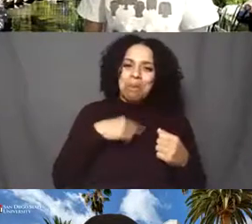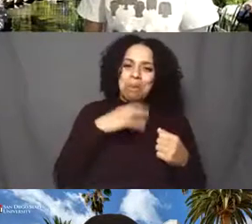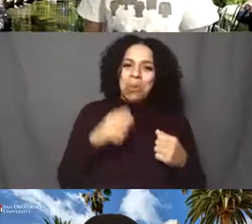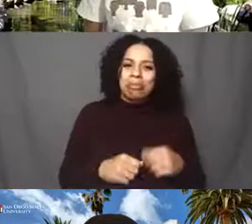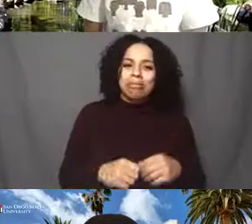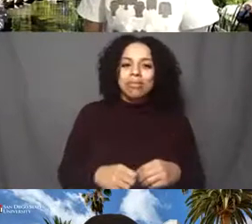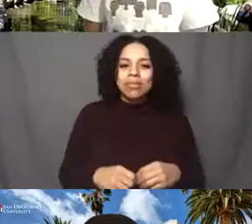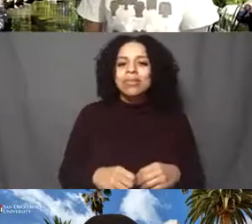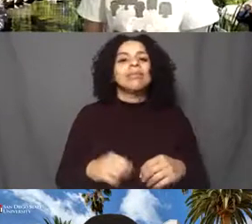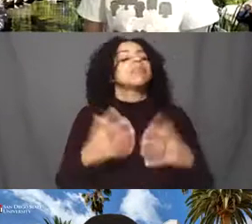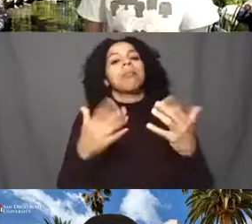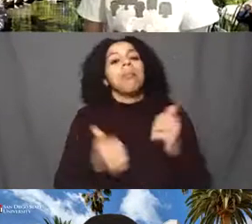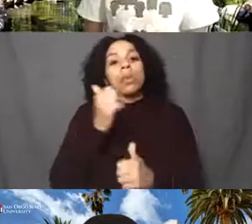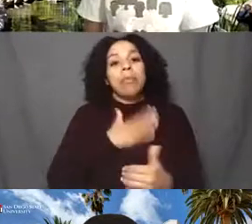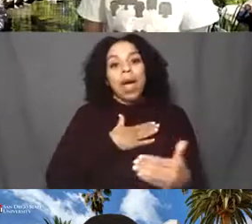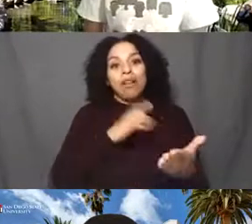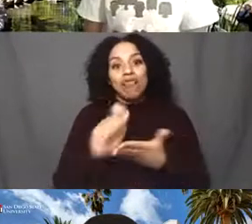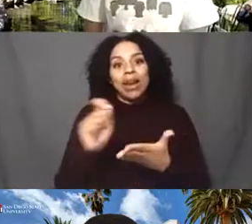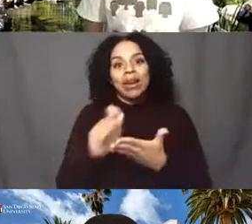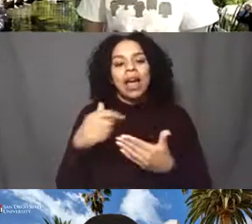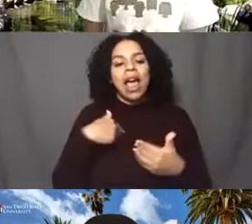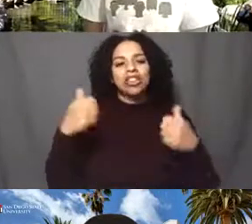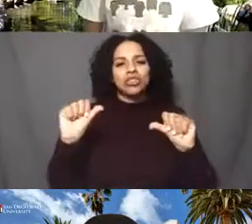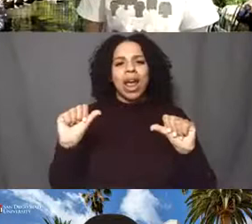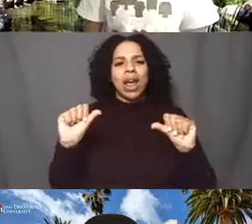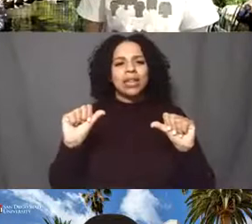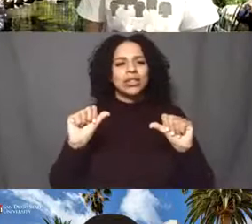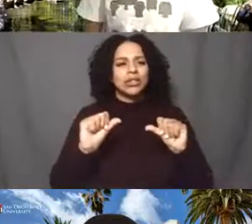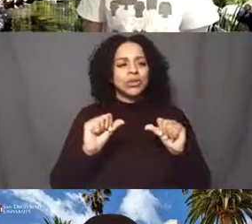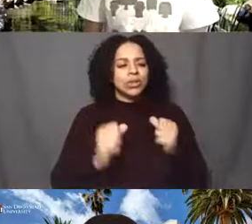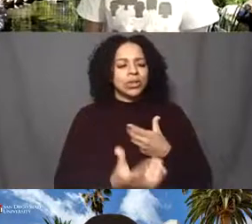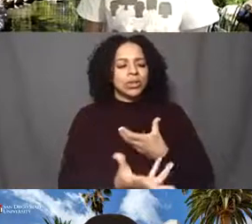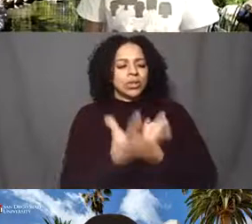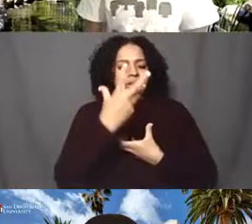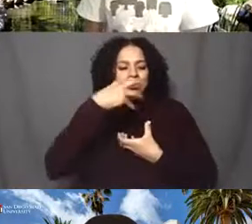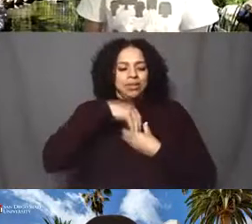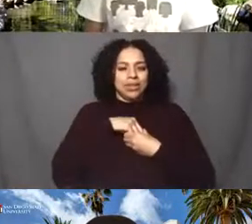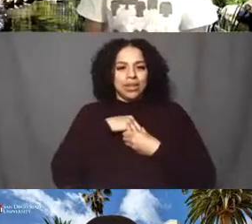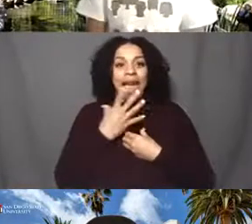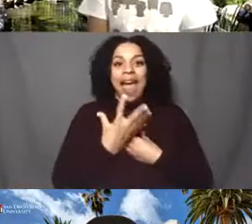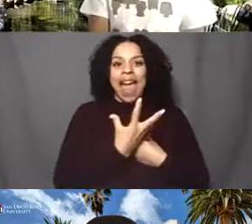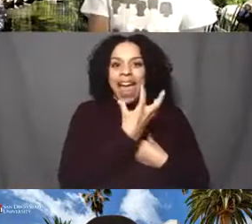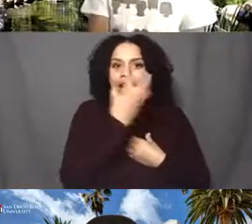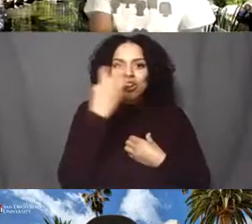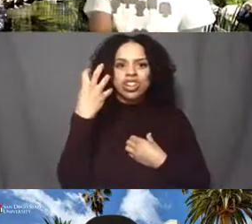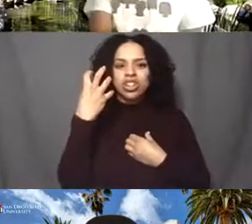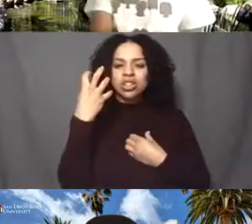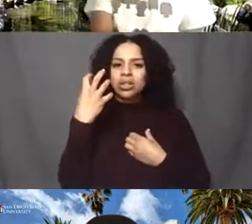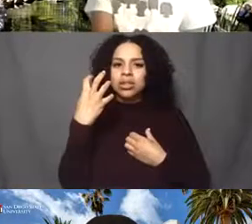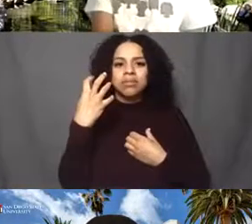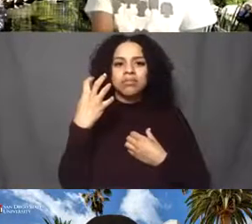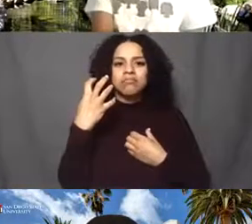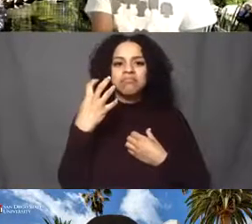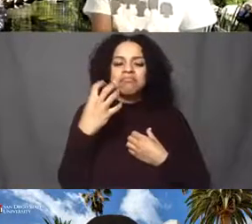Most of my writing, I try to channel a sense of anger and outrage. And so I listen to music